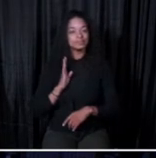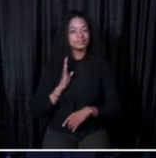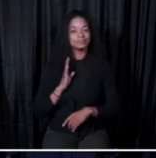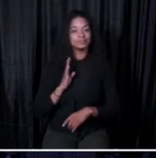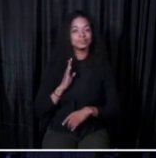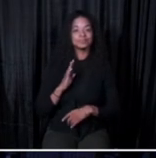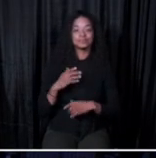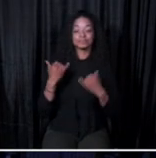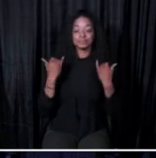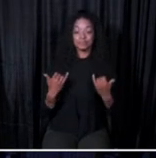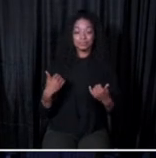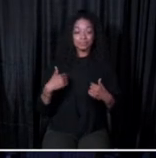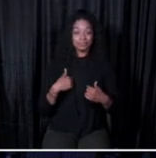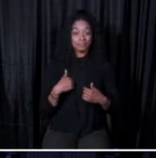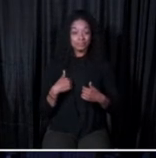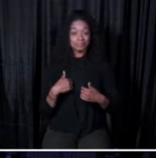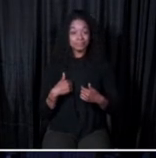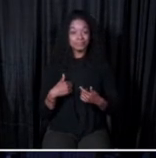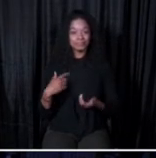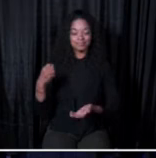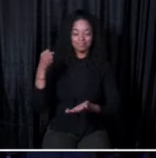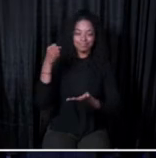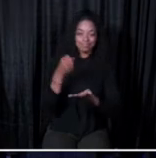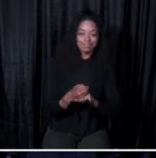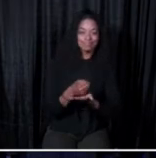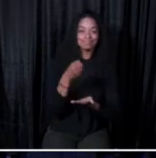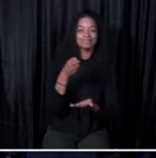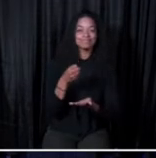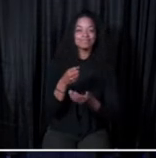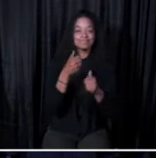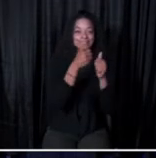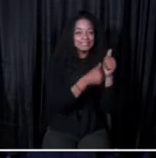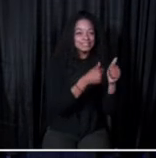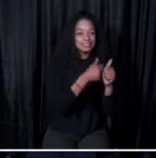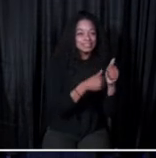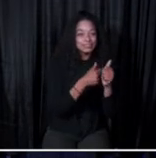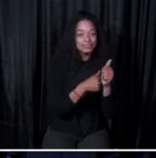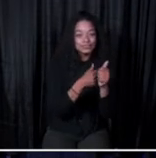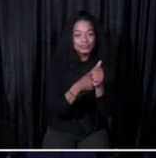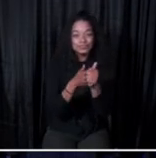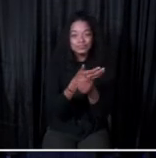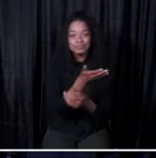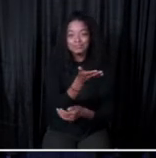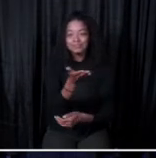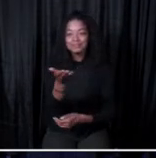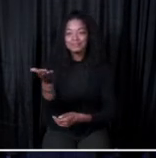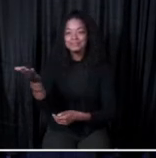hereby confer on each of you who have satisfied the